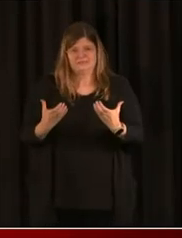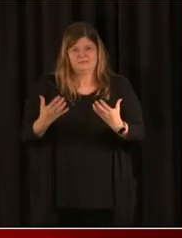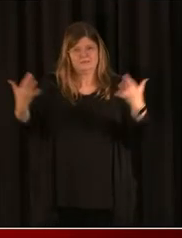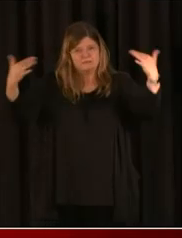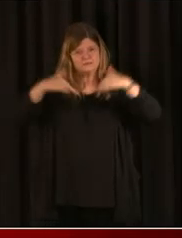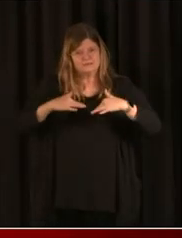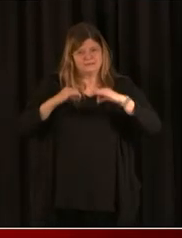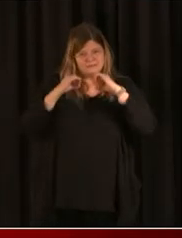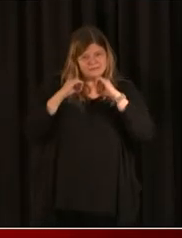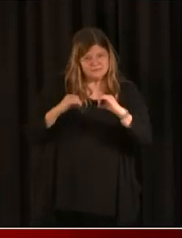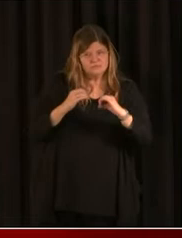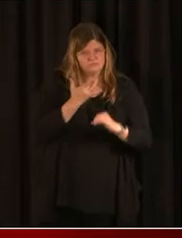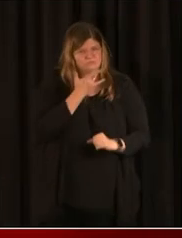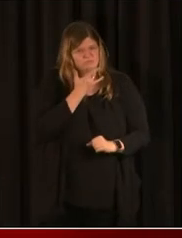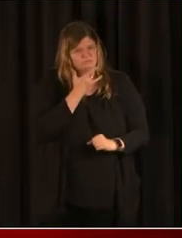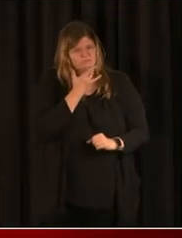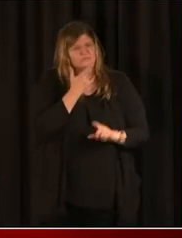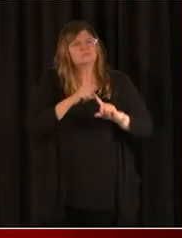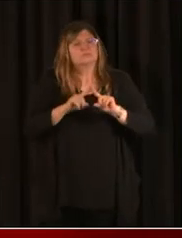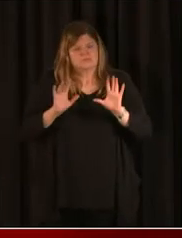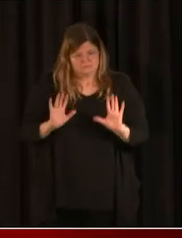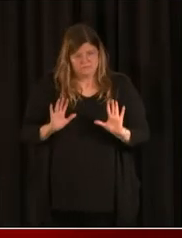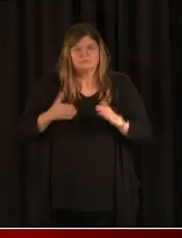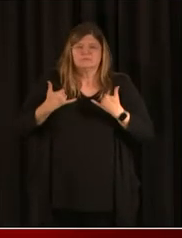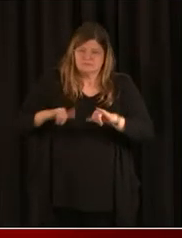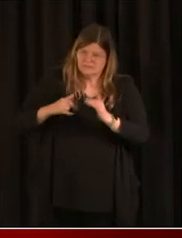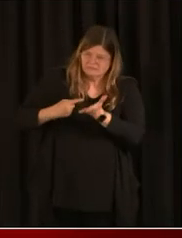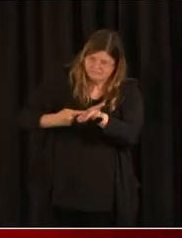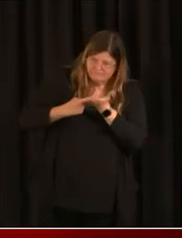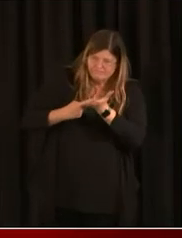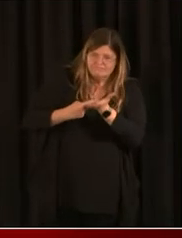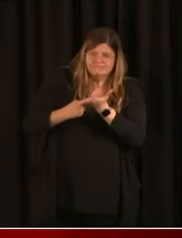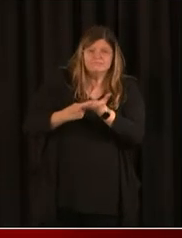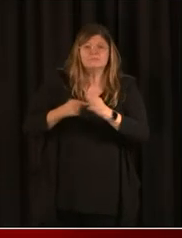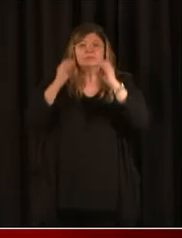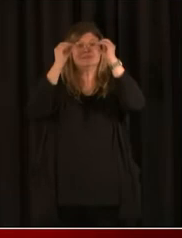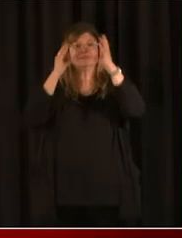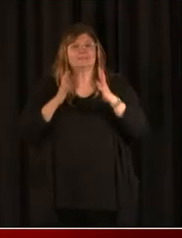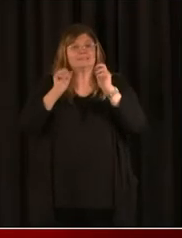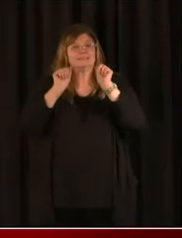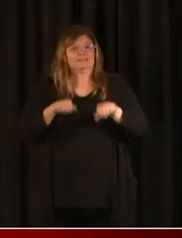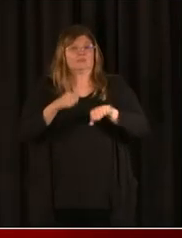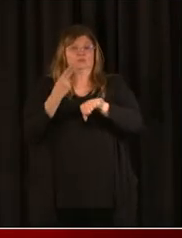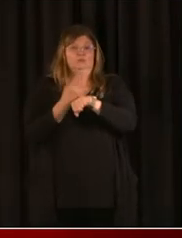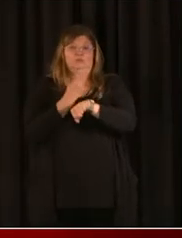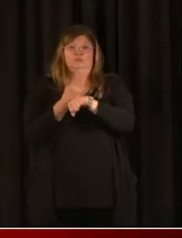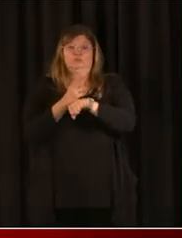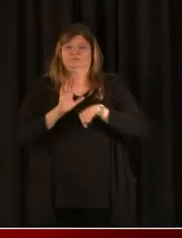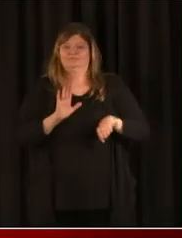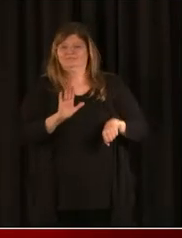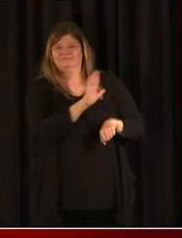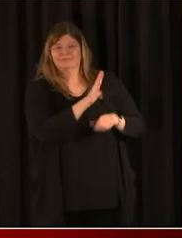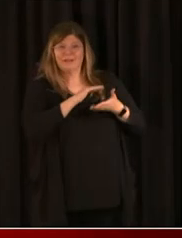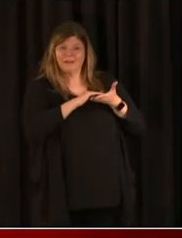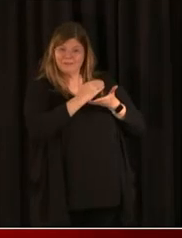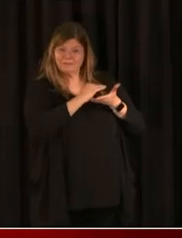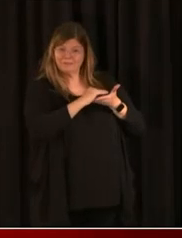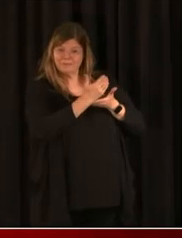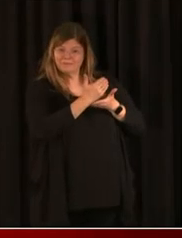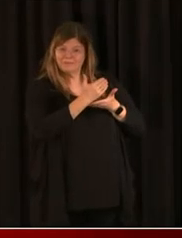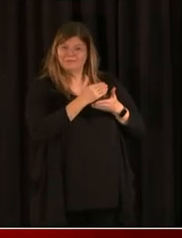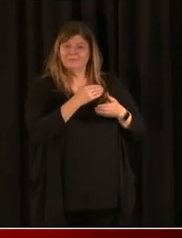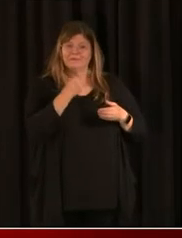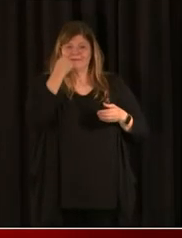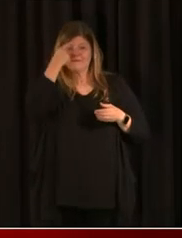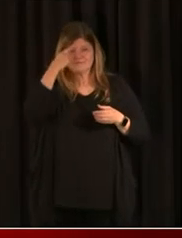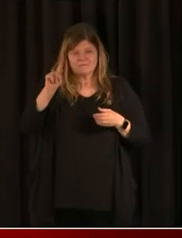feel and to have a whole class discussion at times, teachers can use their laptop device as well